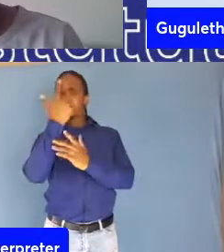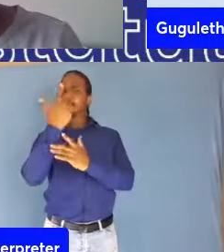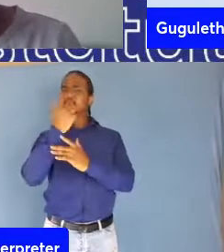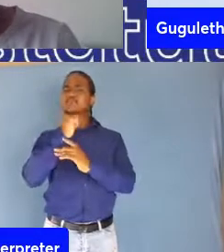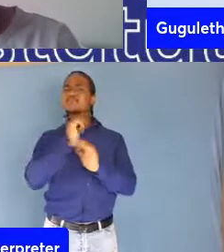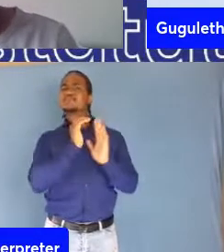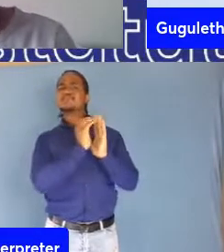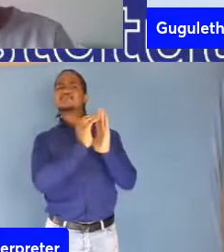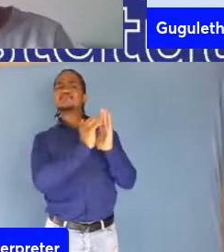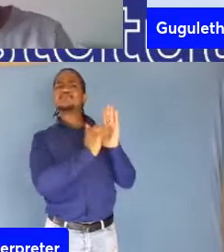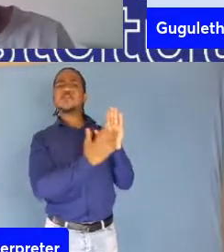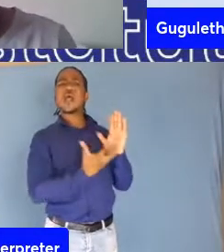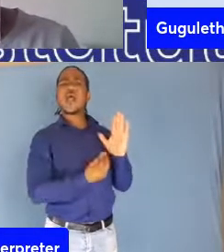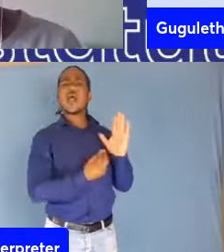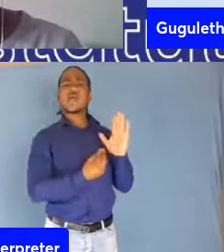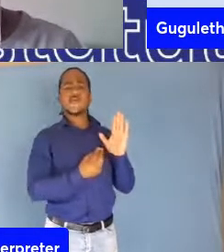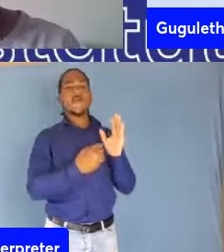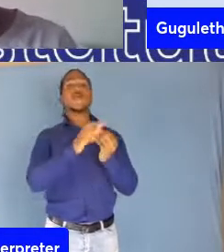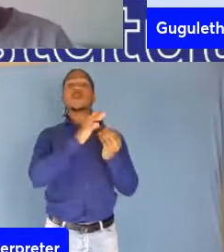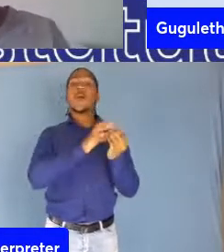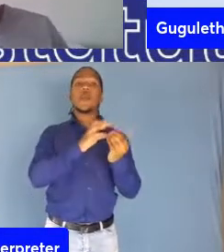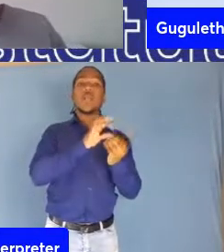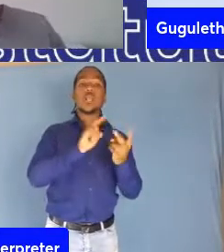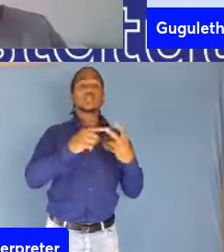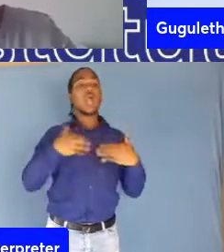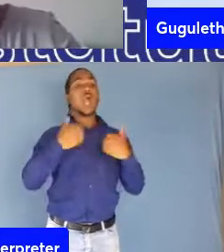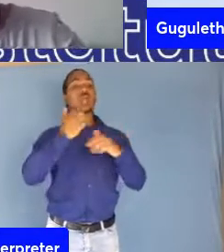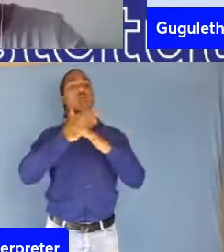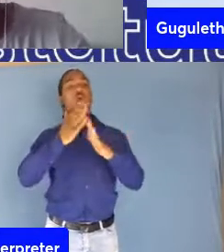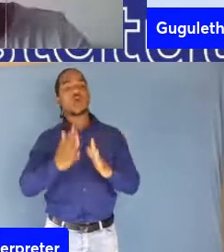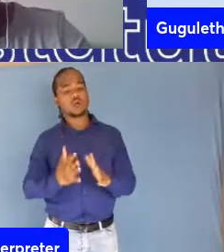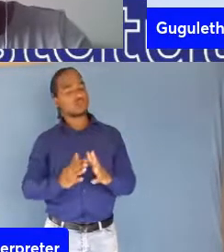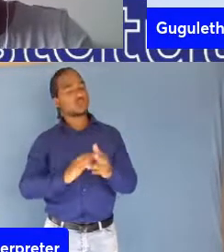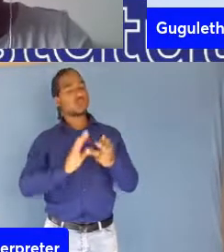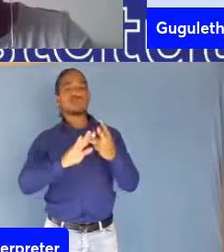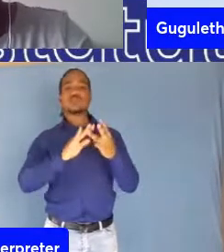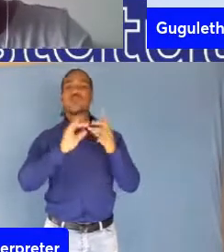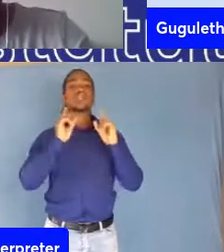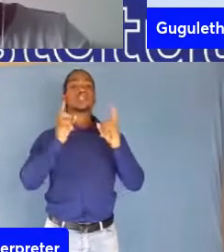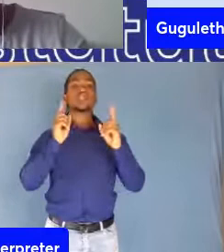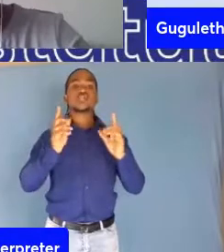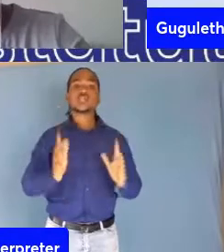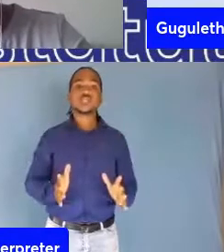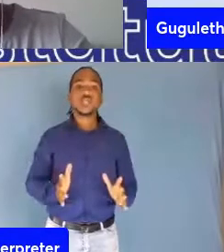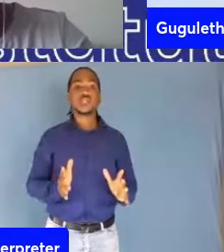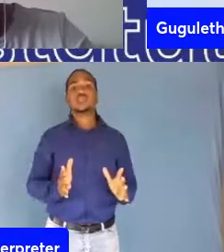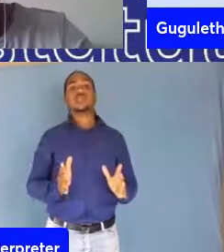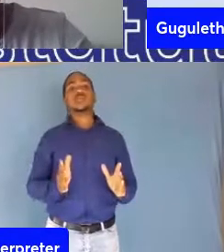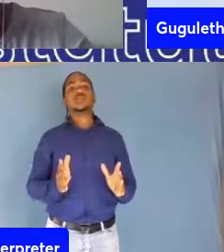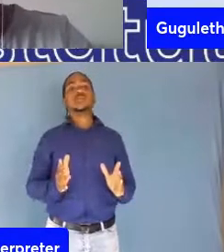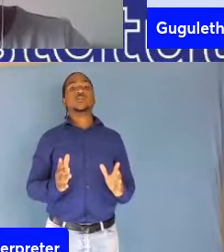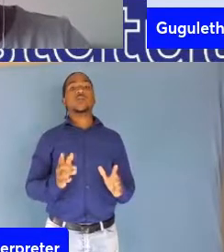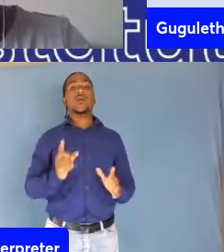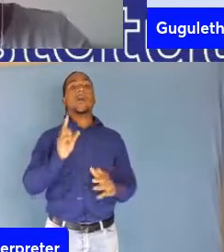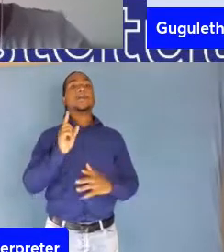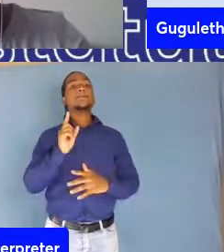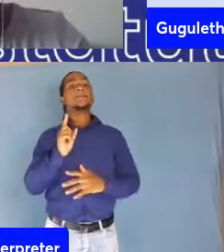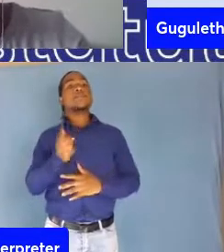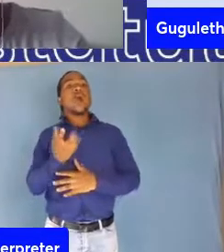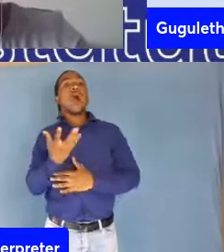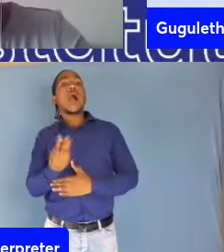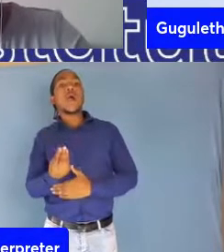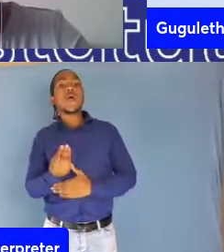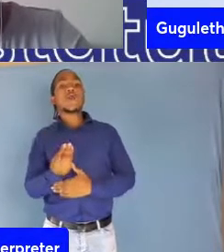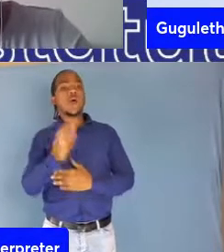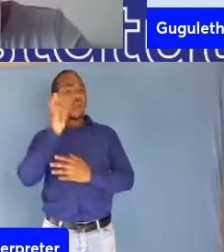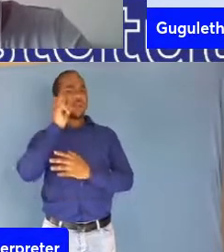workers, families, teachers have or would have, since we're speaking of a